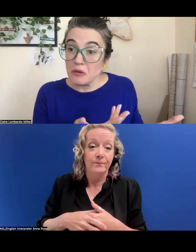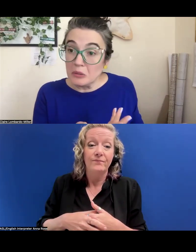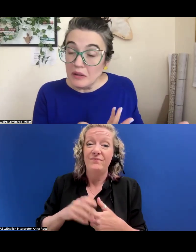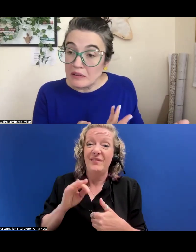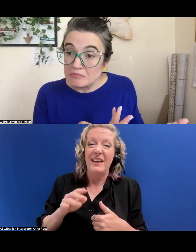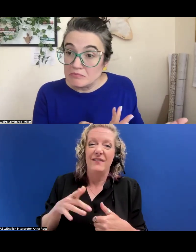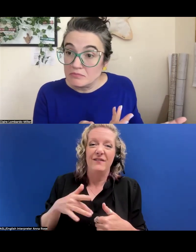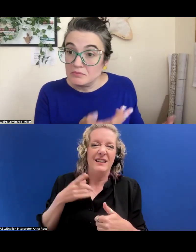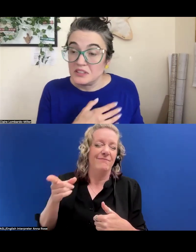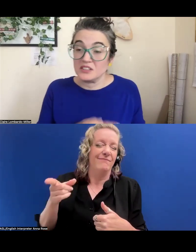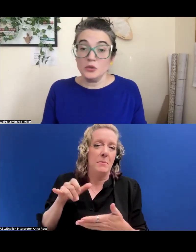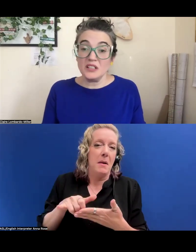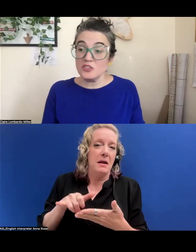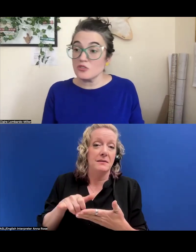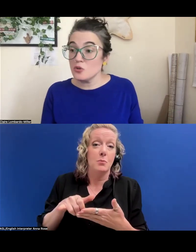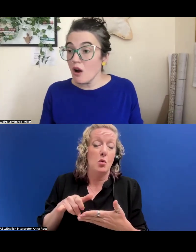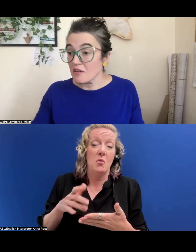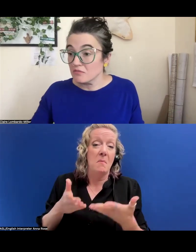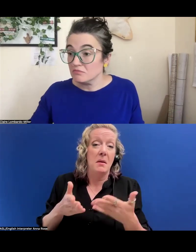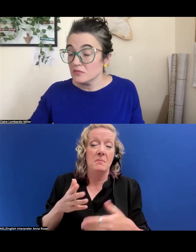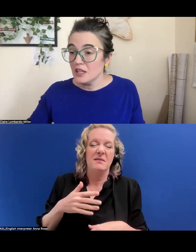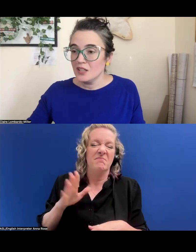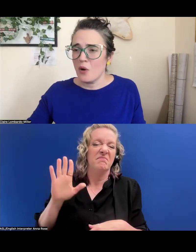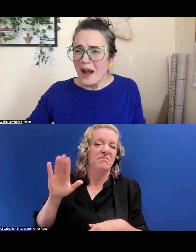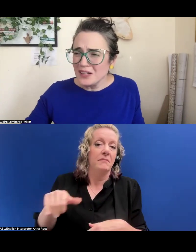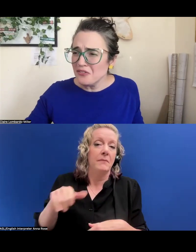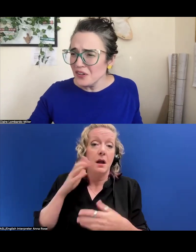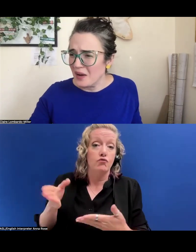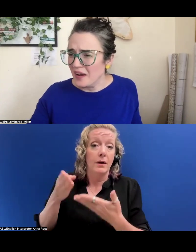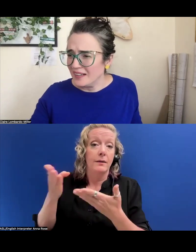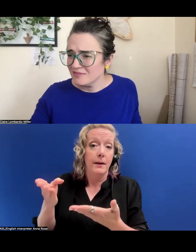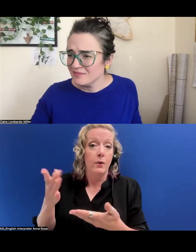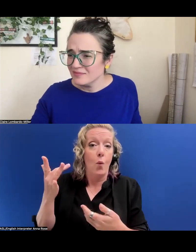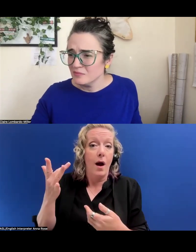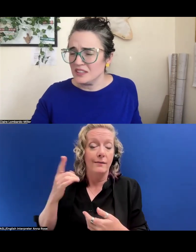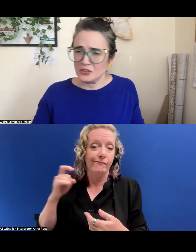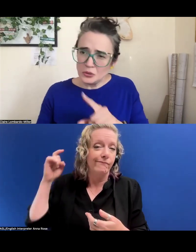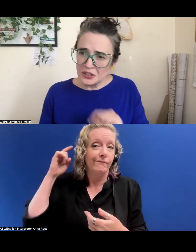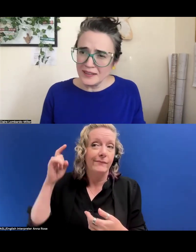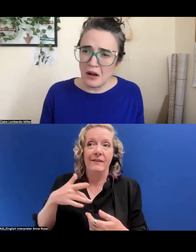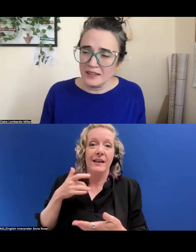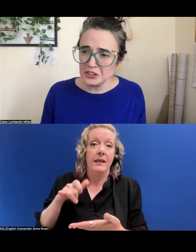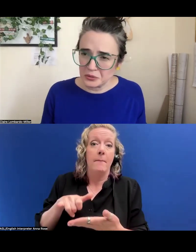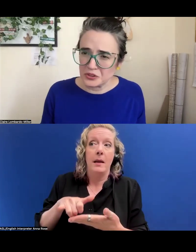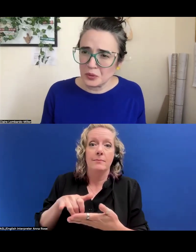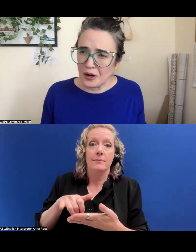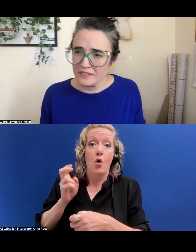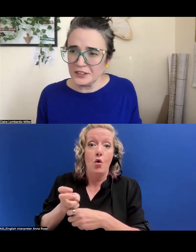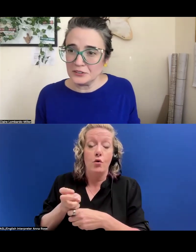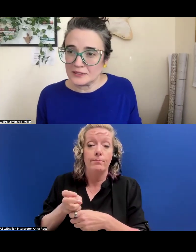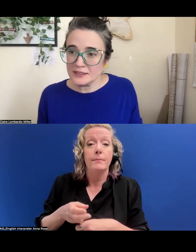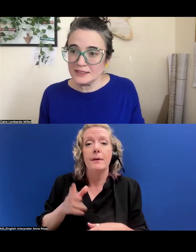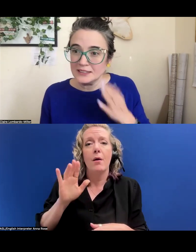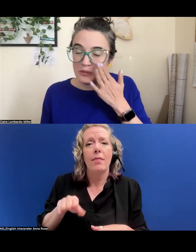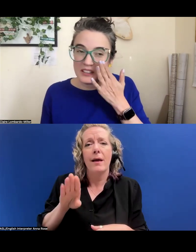inclined to recommend it because you think it's just too hard. Now, why do you feel that way? Because you took it in college and it was super hard for